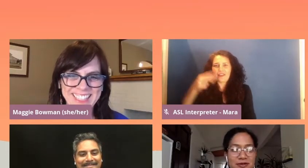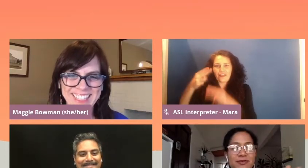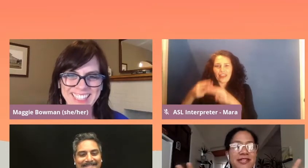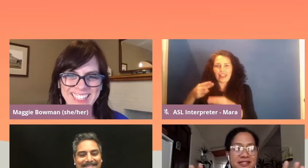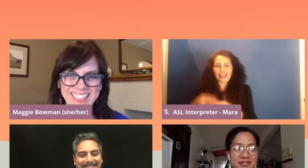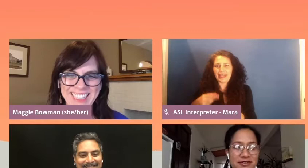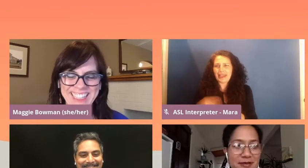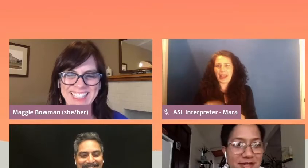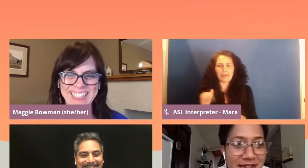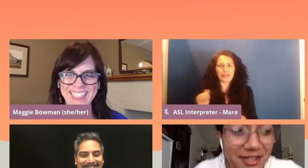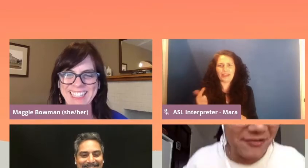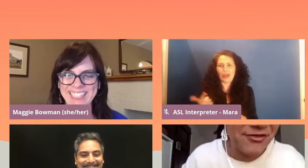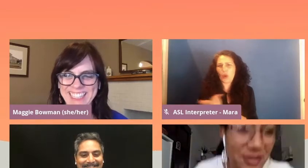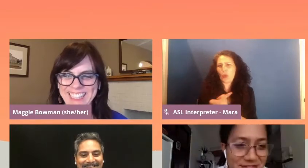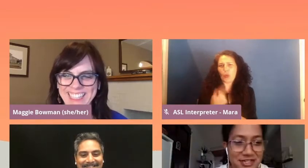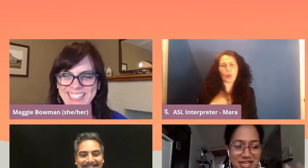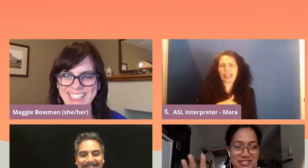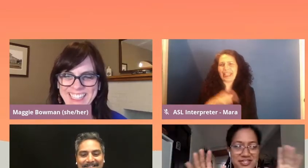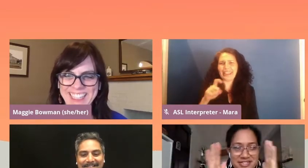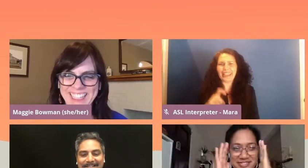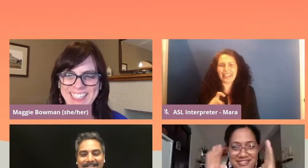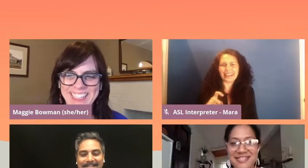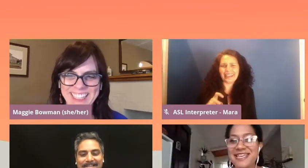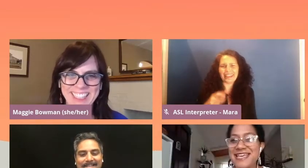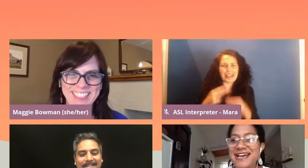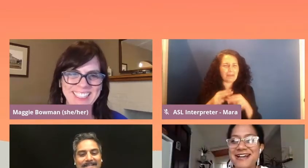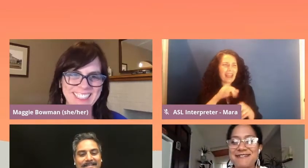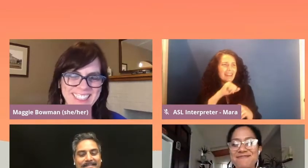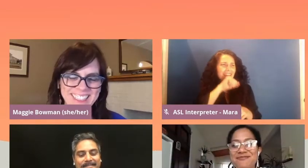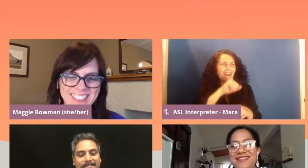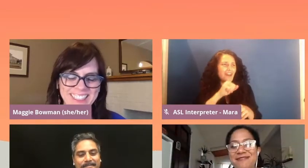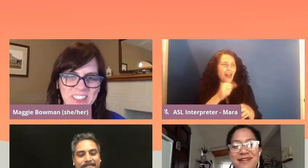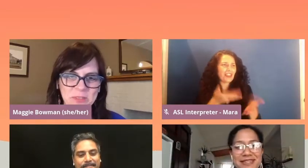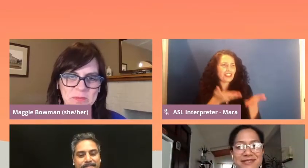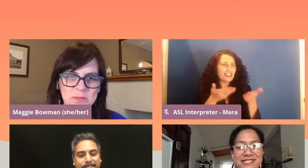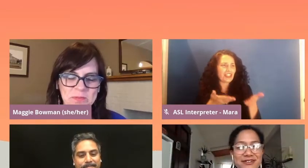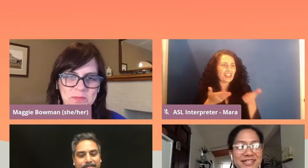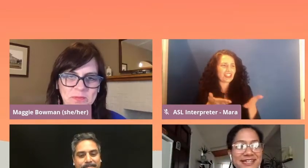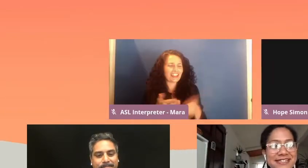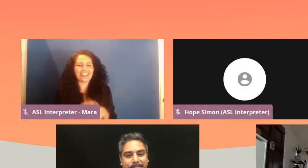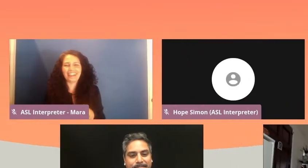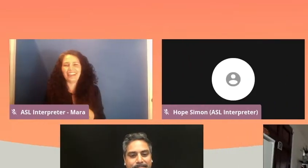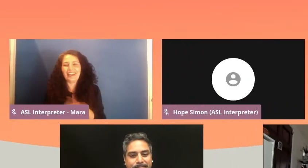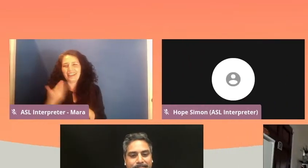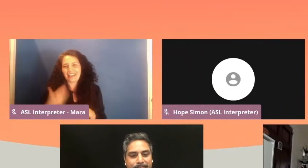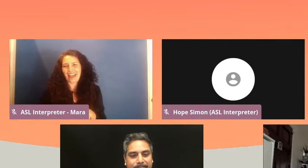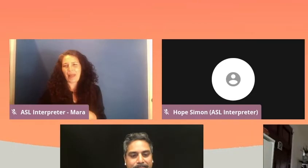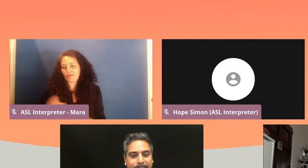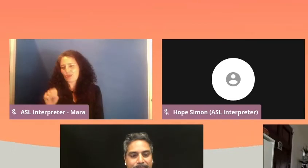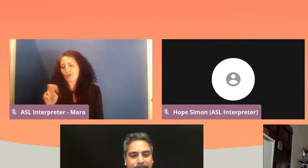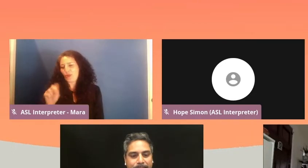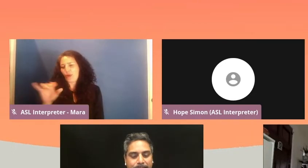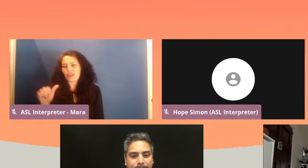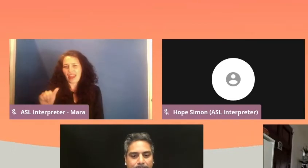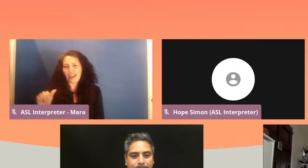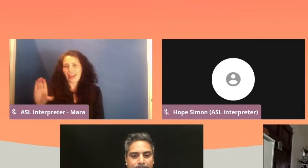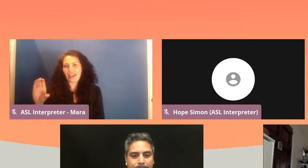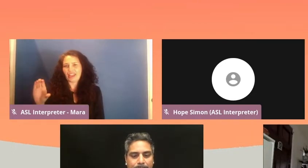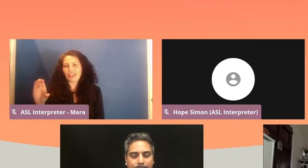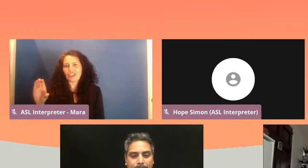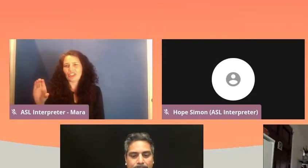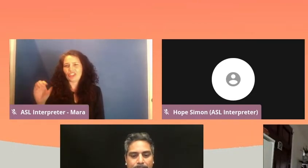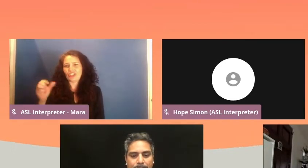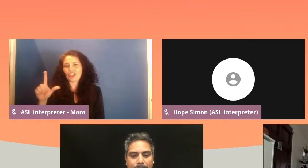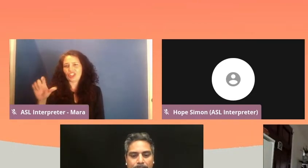not sure. We need a new name, but I love your suggestions. My name is Sonya Childress, she, her.